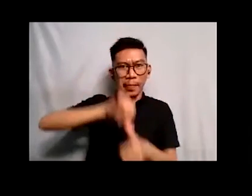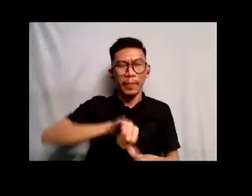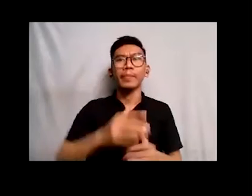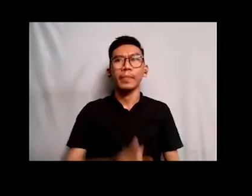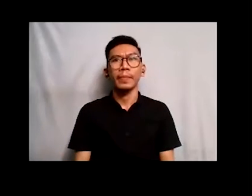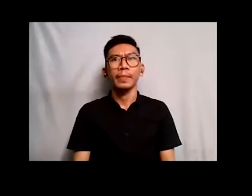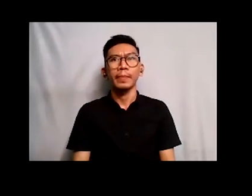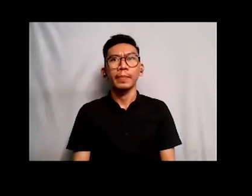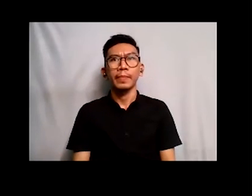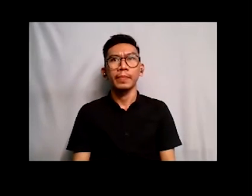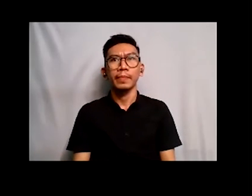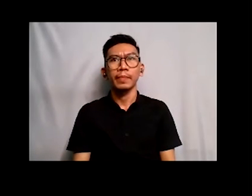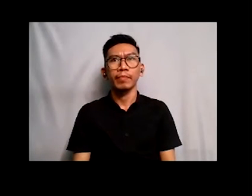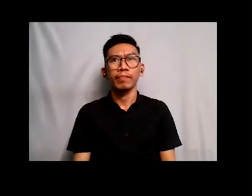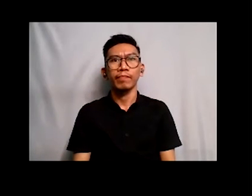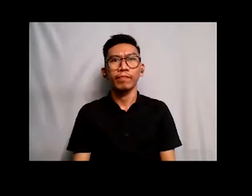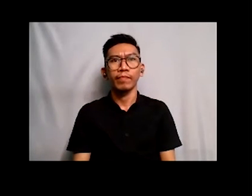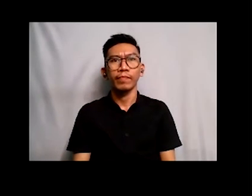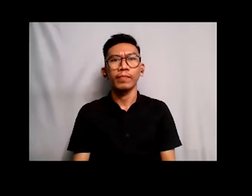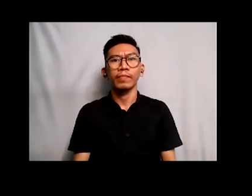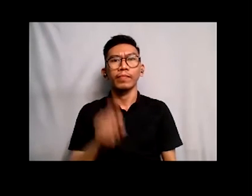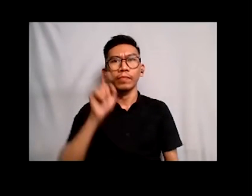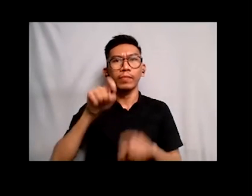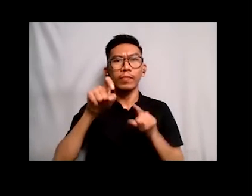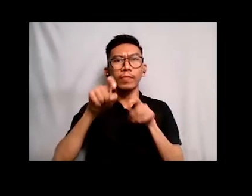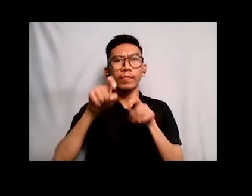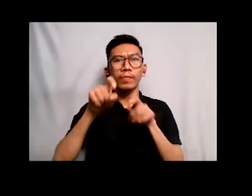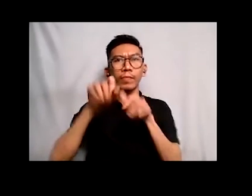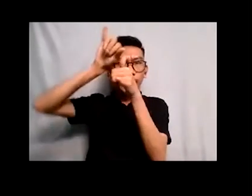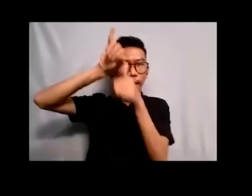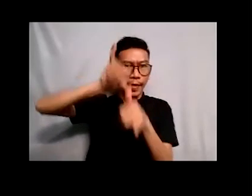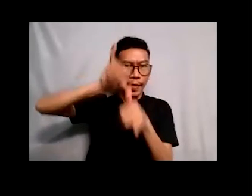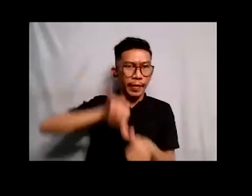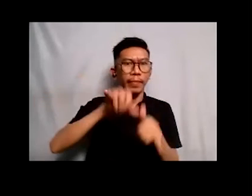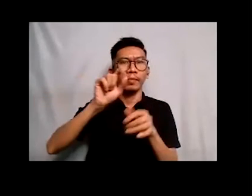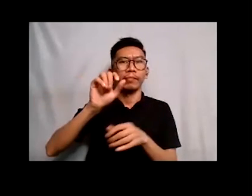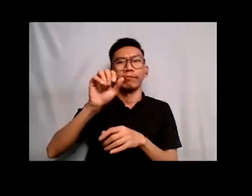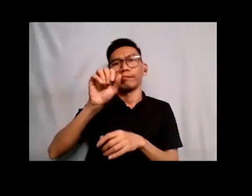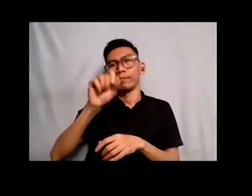So make sure it's the same in each of the lessons.